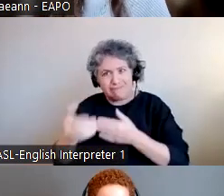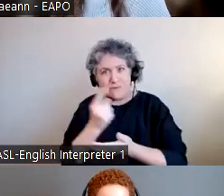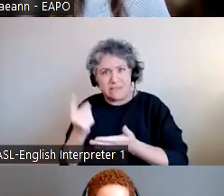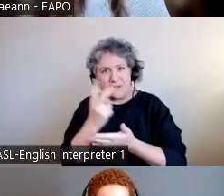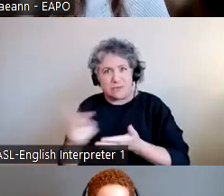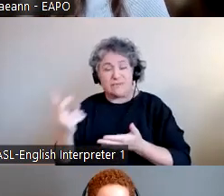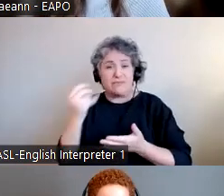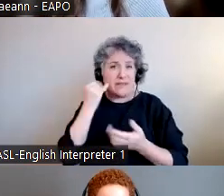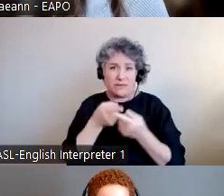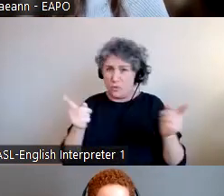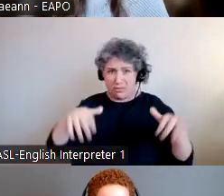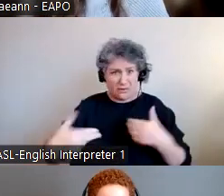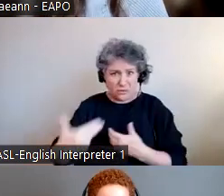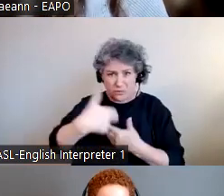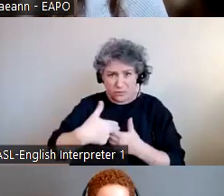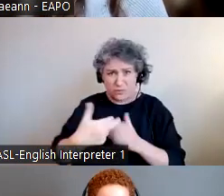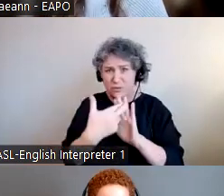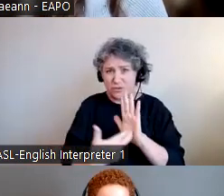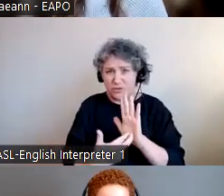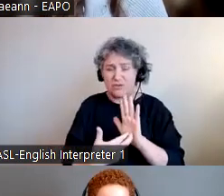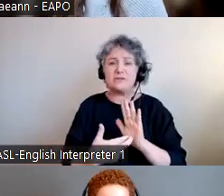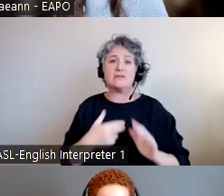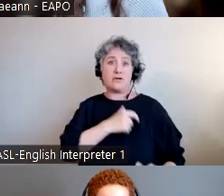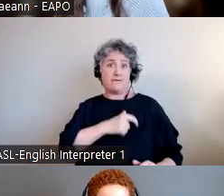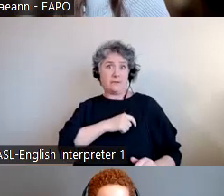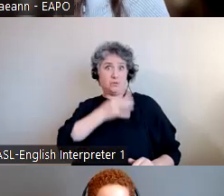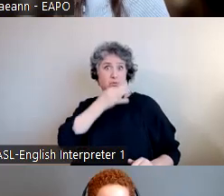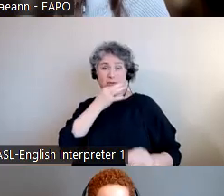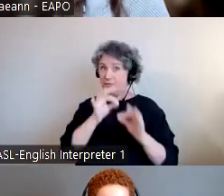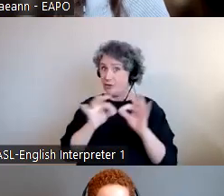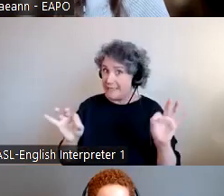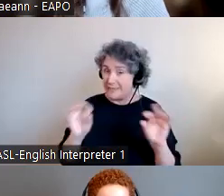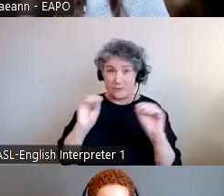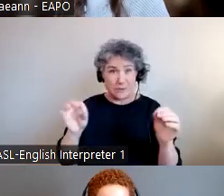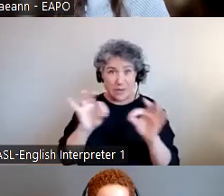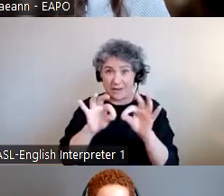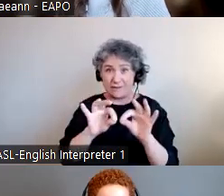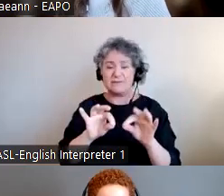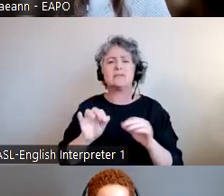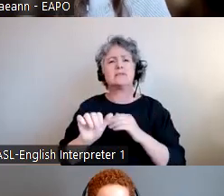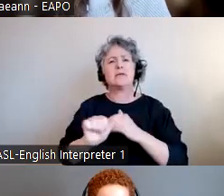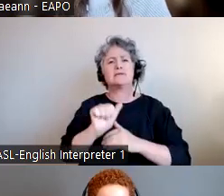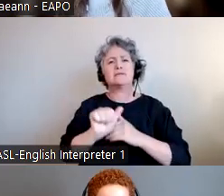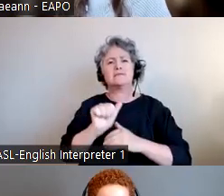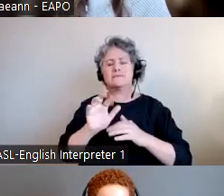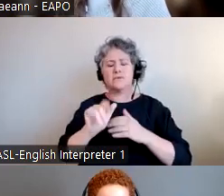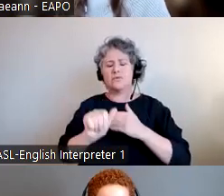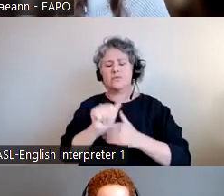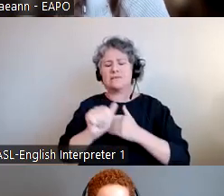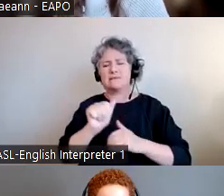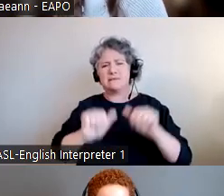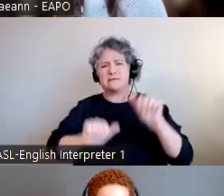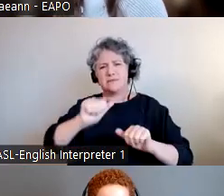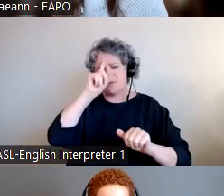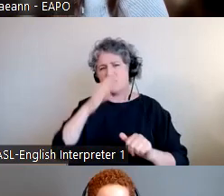if you haven't already registered, we do have a conference coming up that's free on risk assessment for older adults. So you can